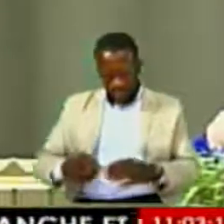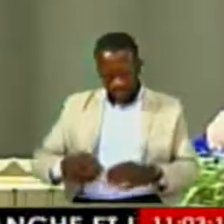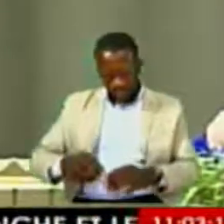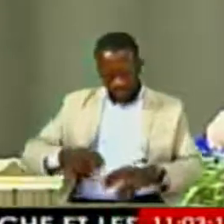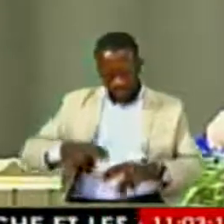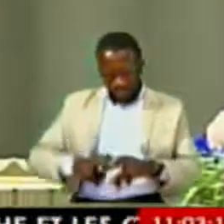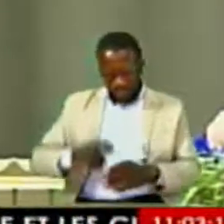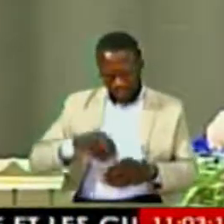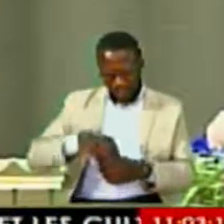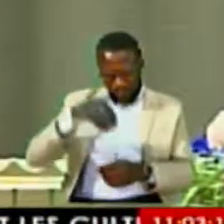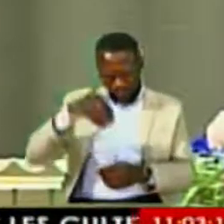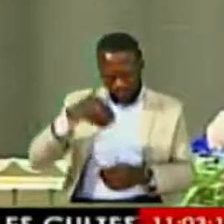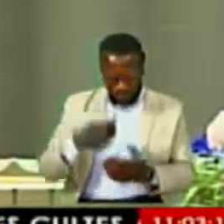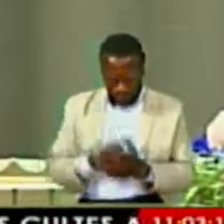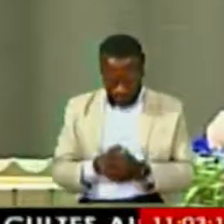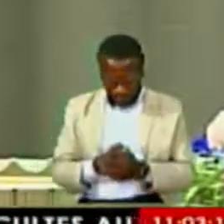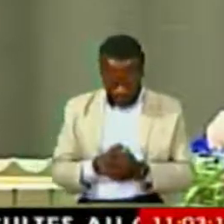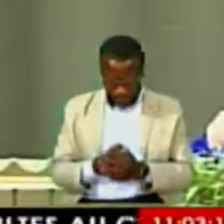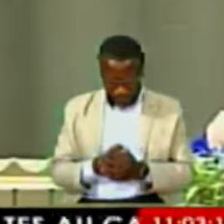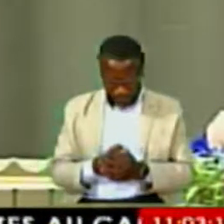even outside,